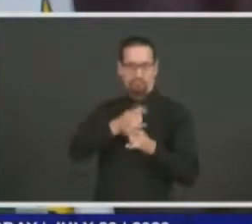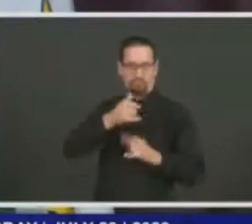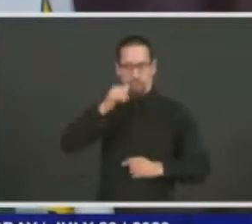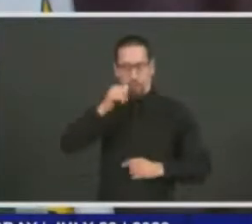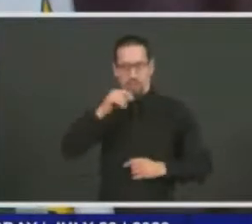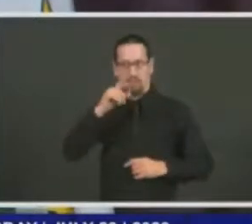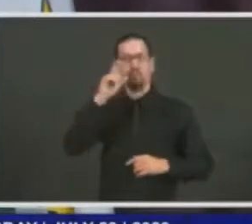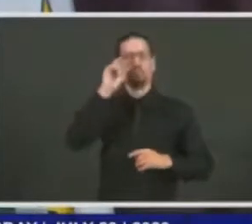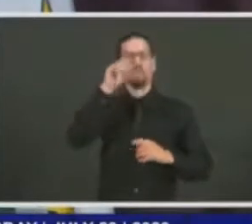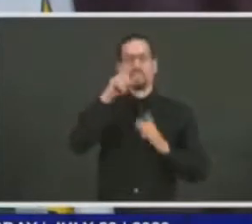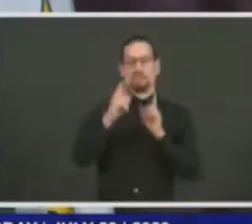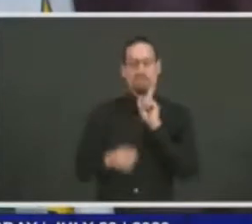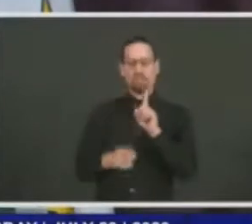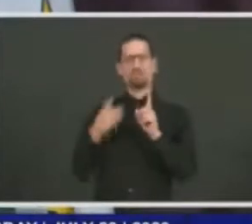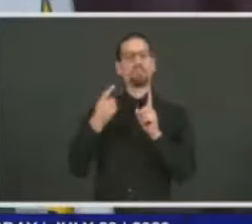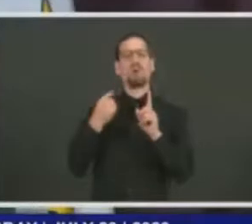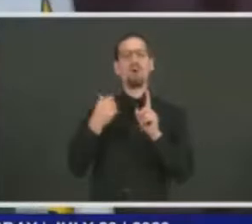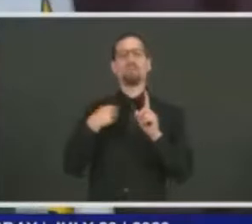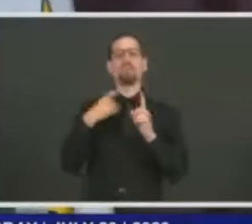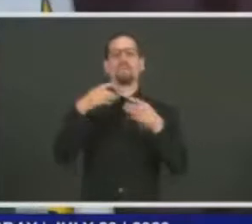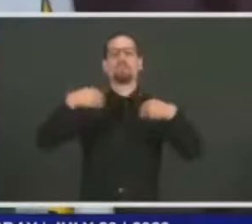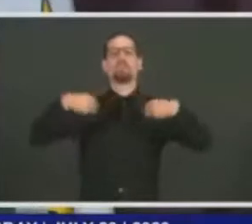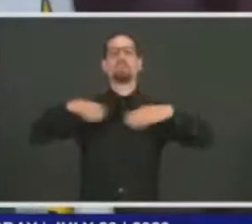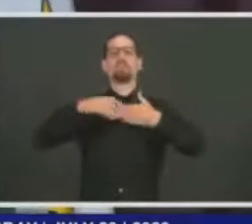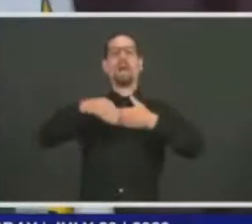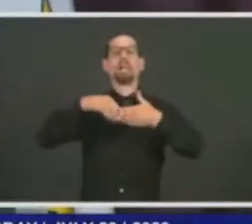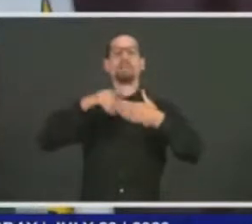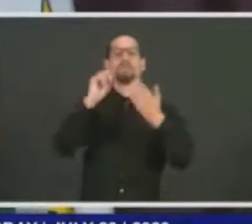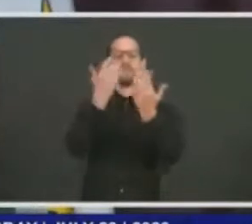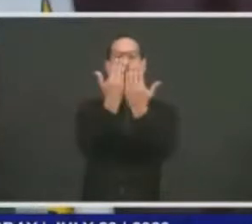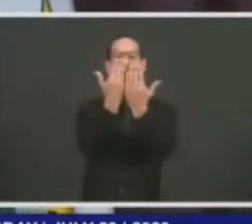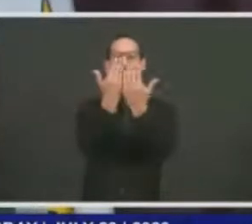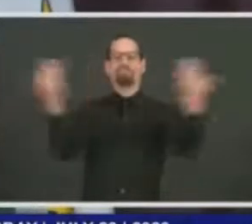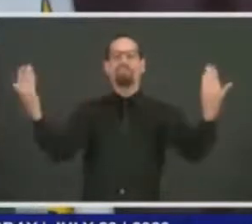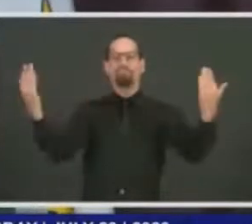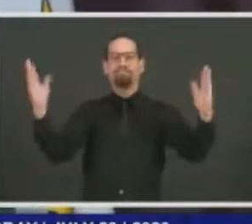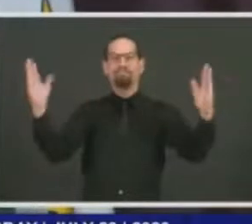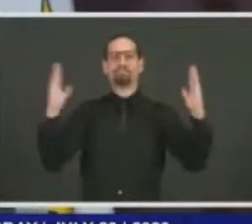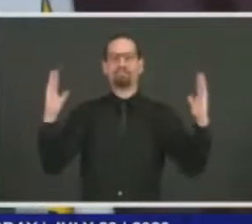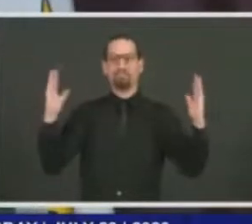period, no exceptions, can you have standing service.